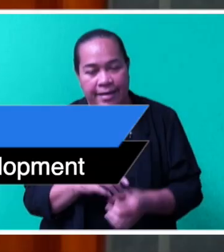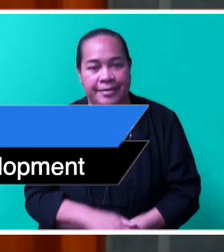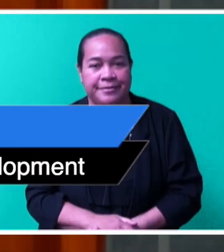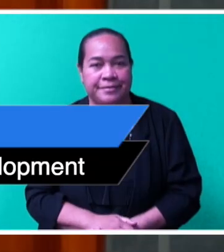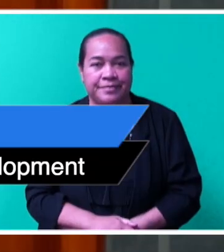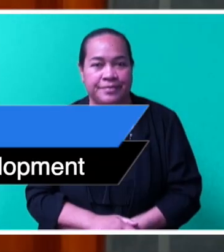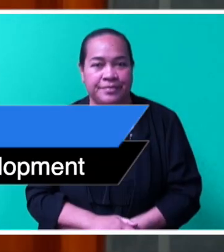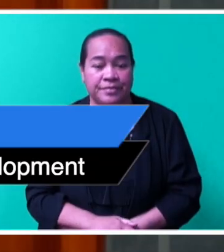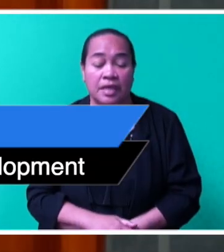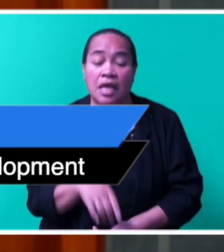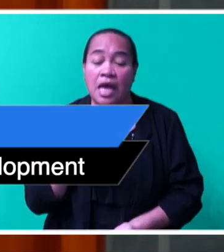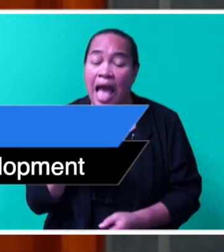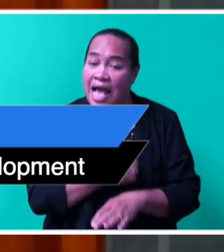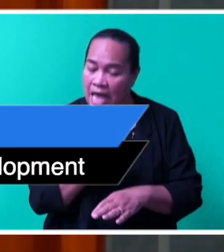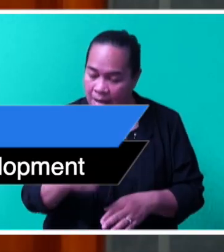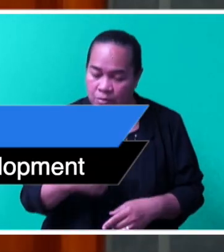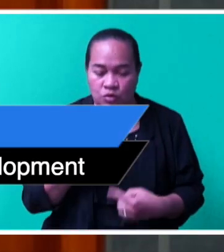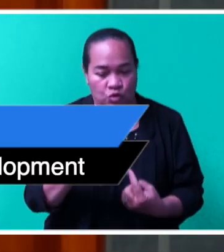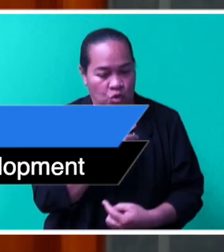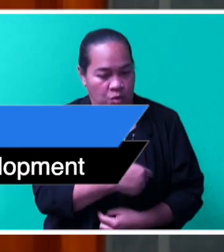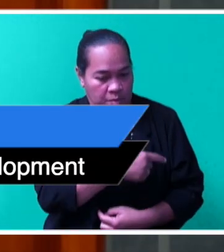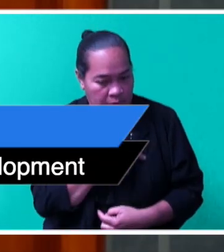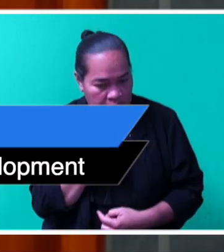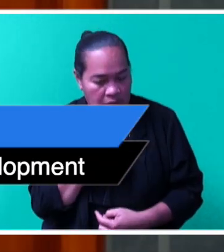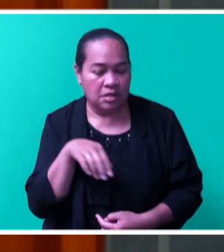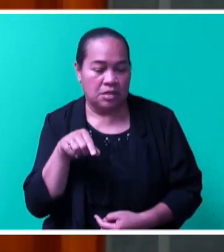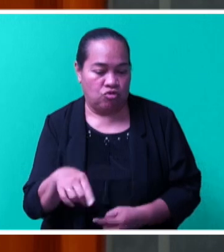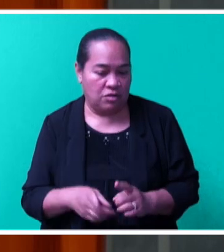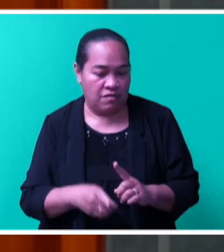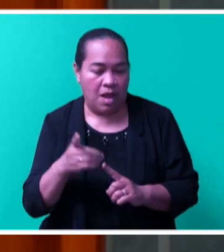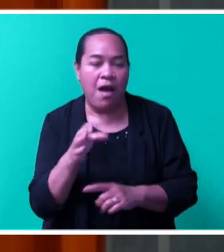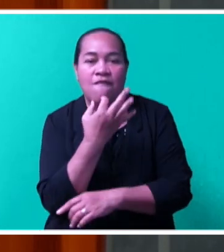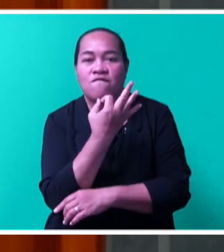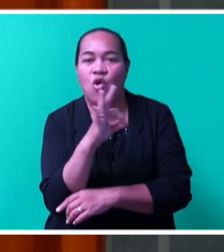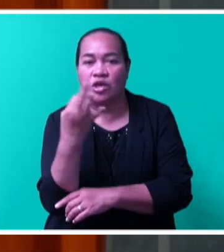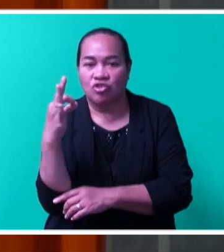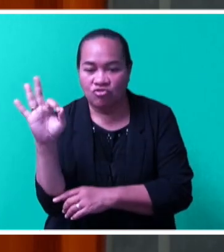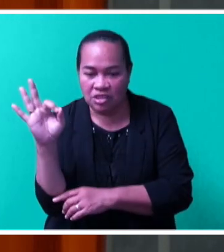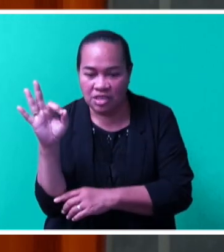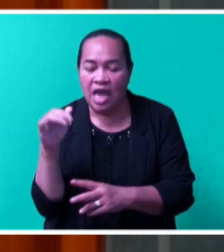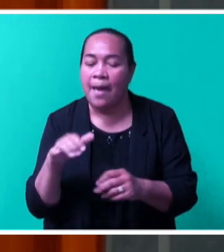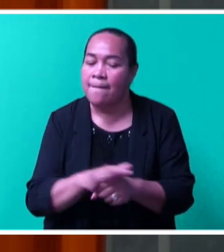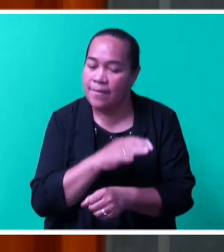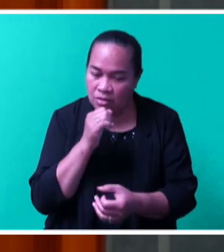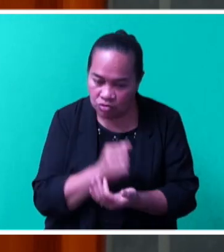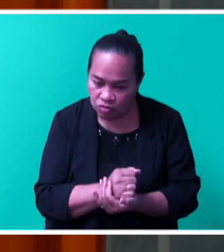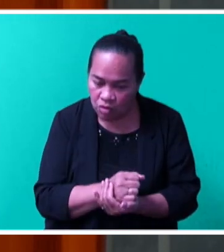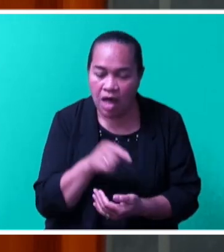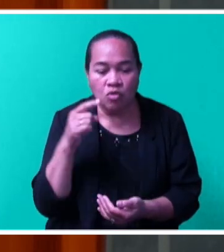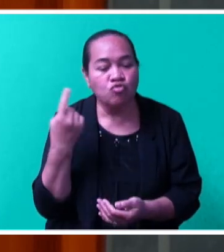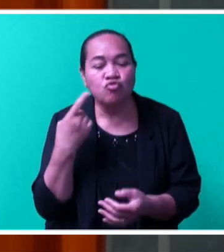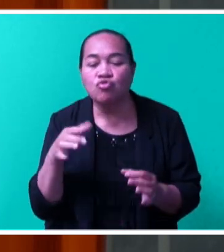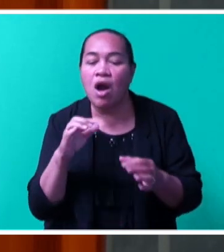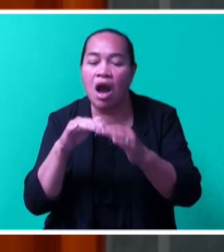Mr. Speaker, sir, government remains committed to the sustainable development of Fiji's forestry sector and ensuring that resource owners continue